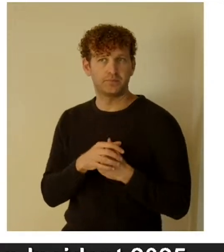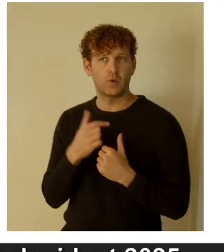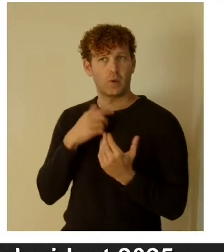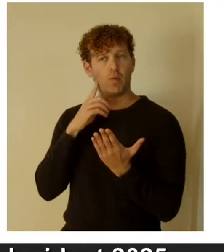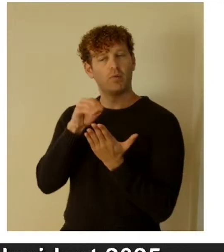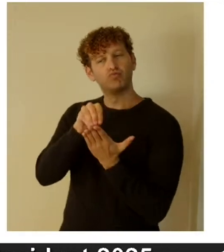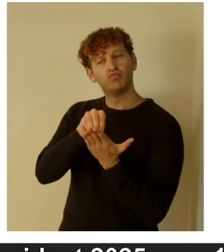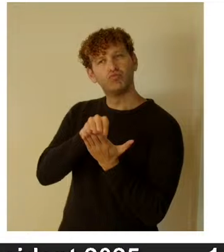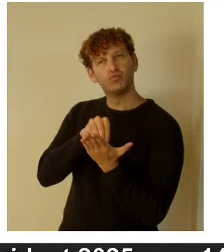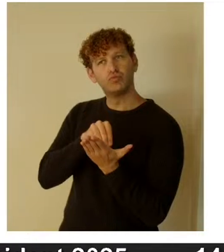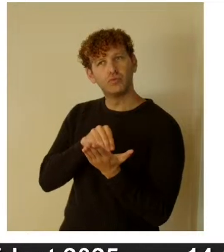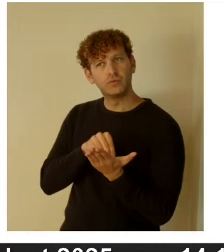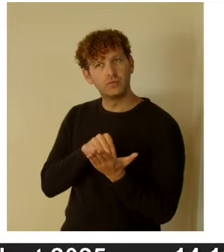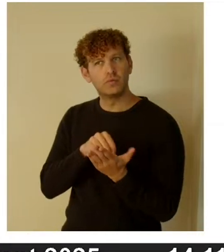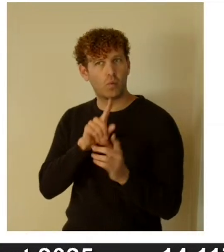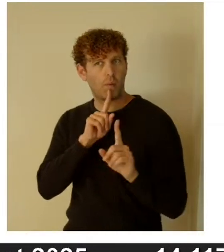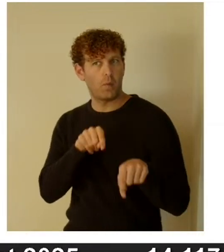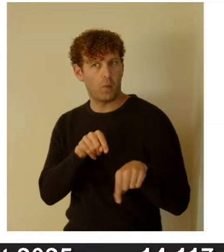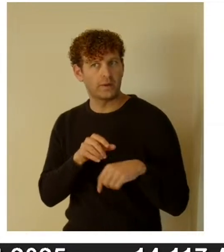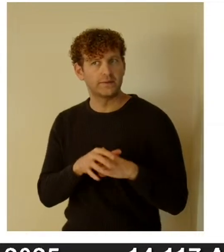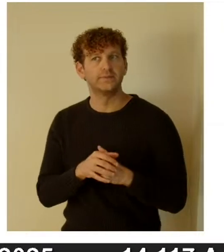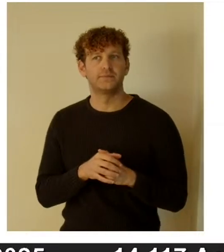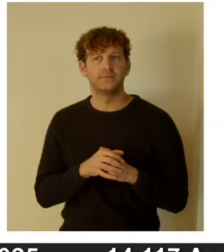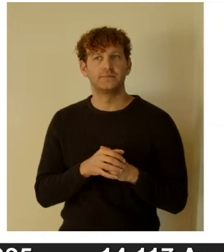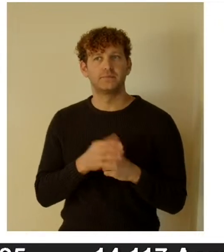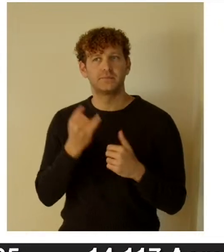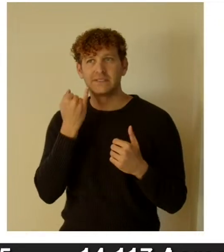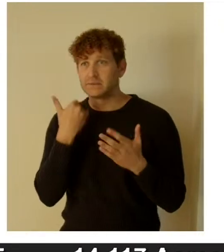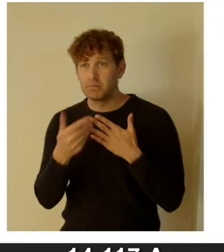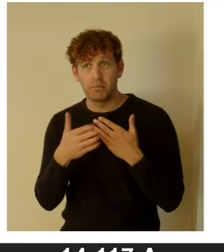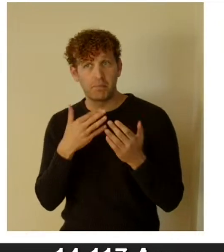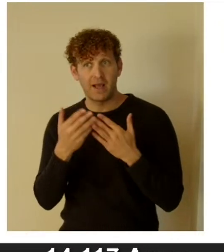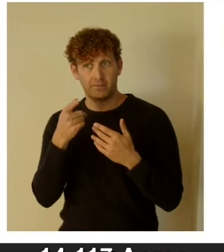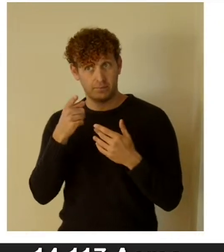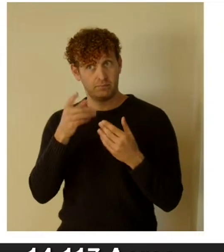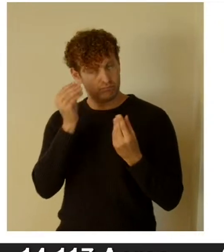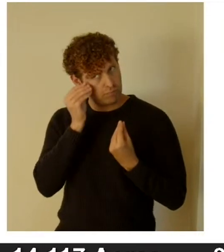still report that even when you do come into your area.